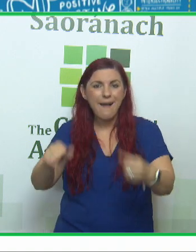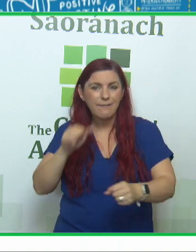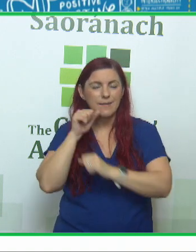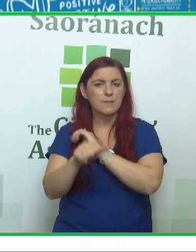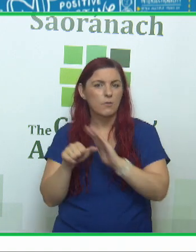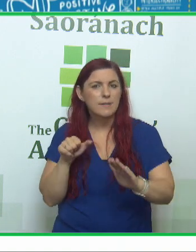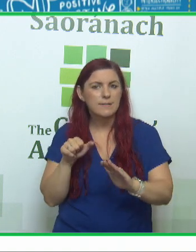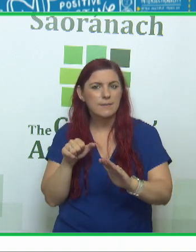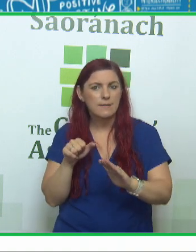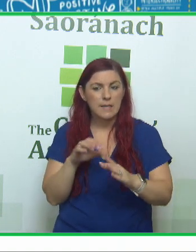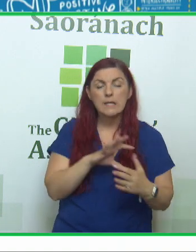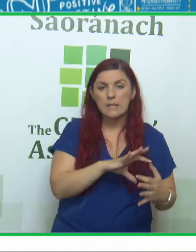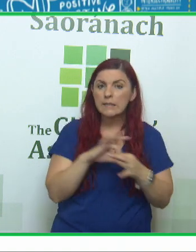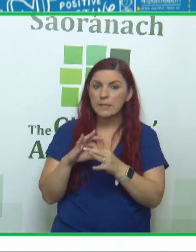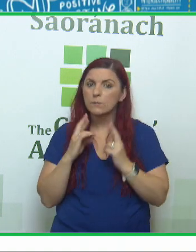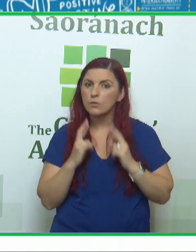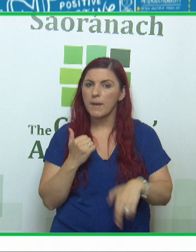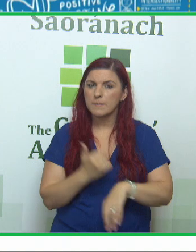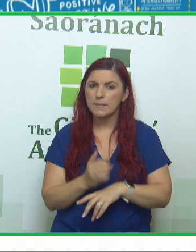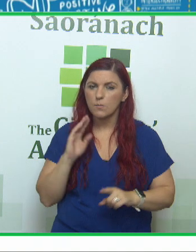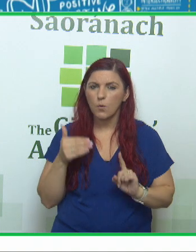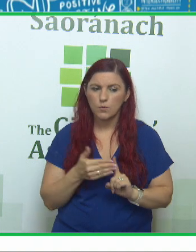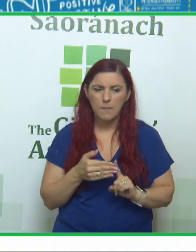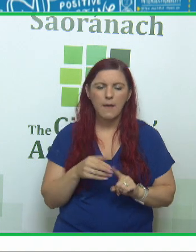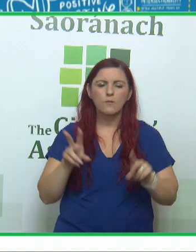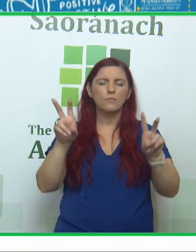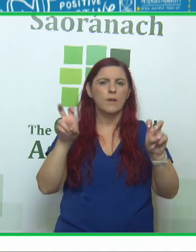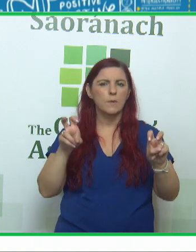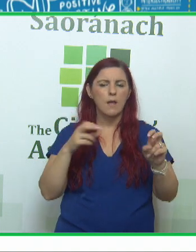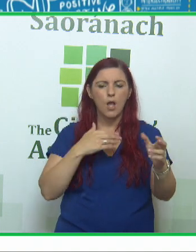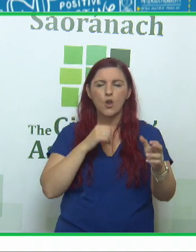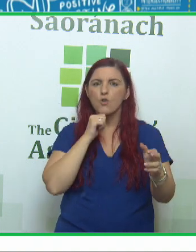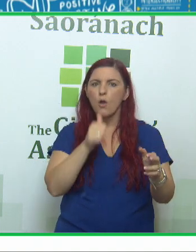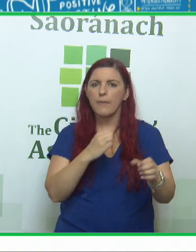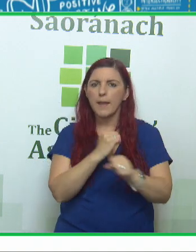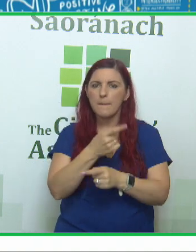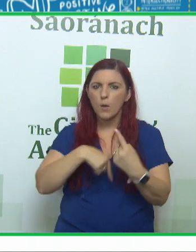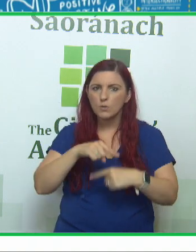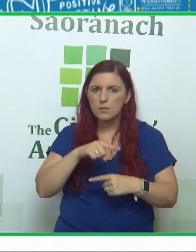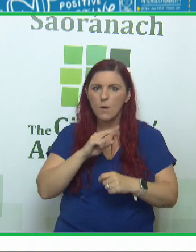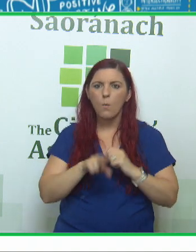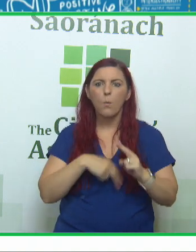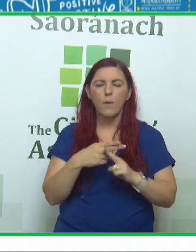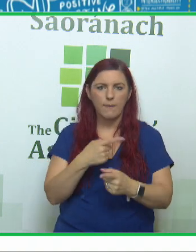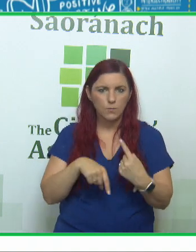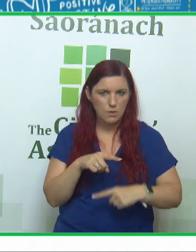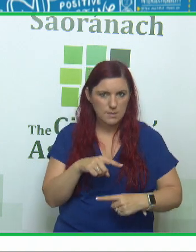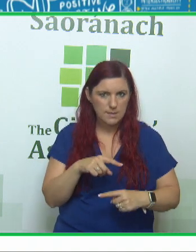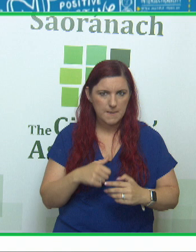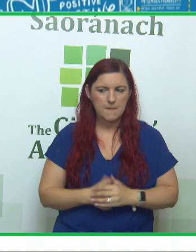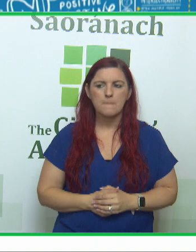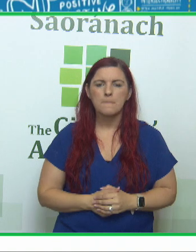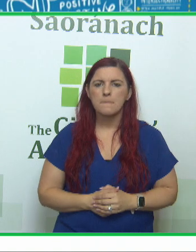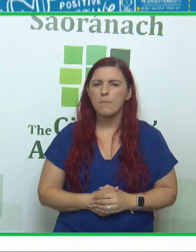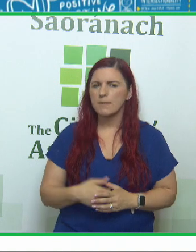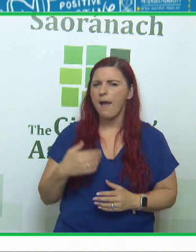rights-based approach and is well captured by the phrase, nothing about us without us. But there are